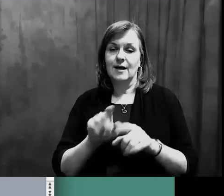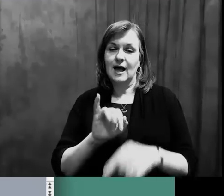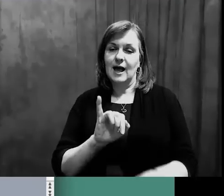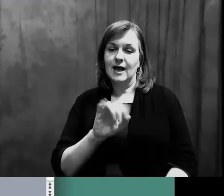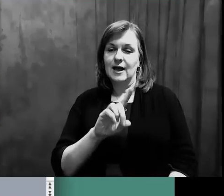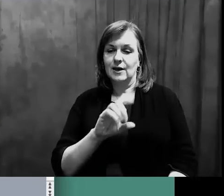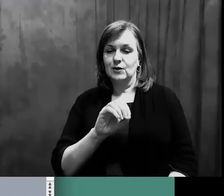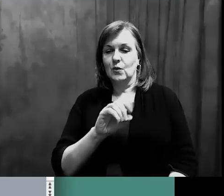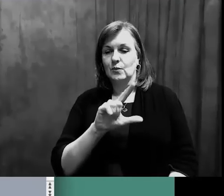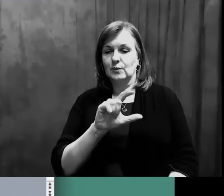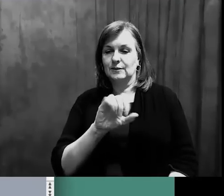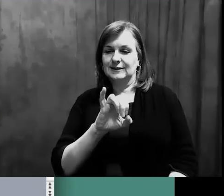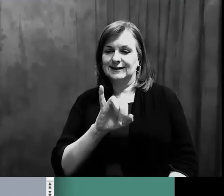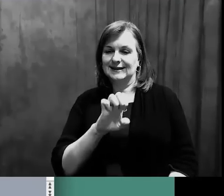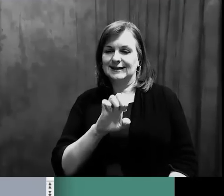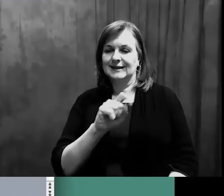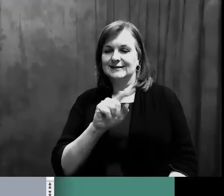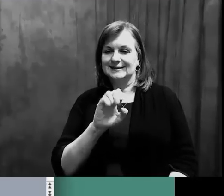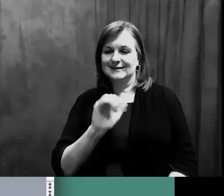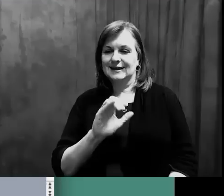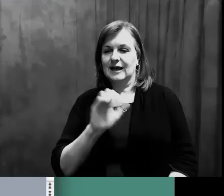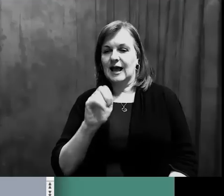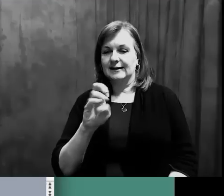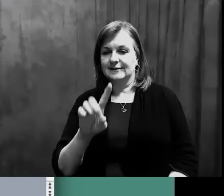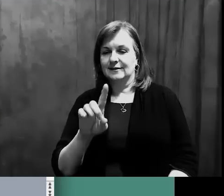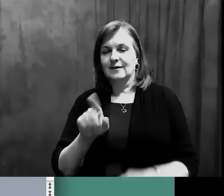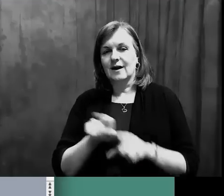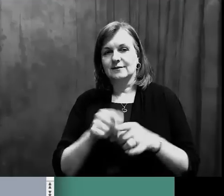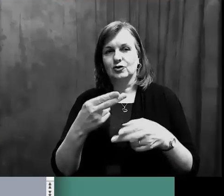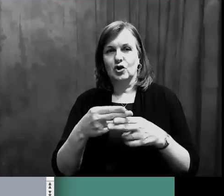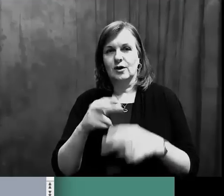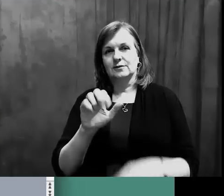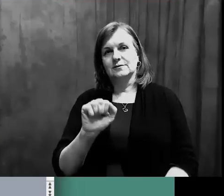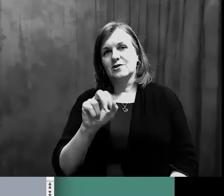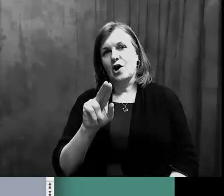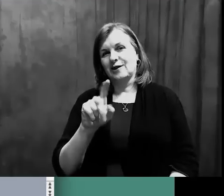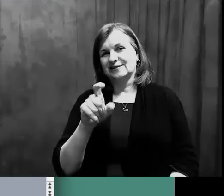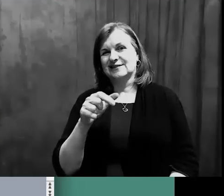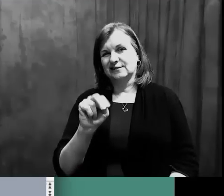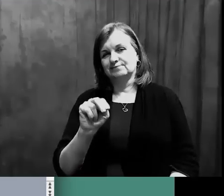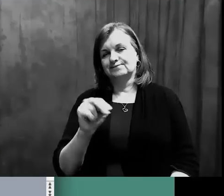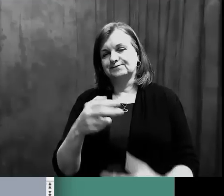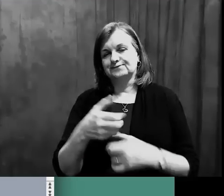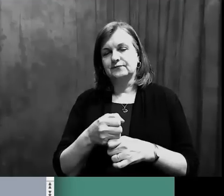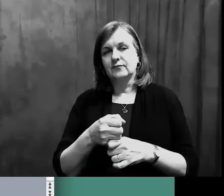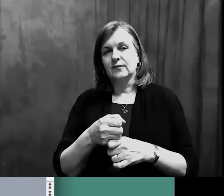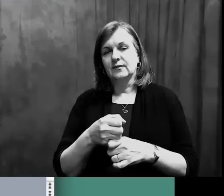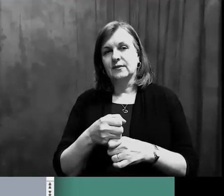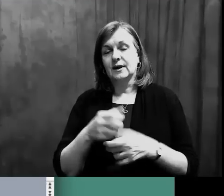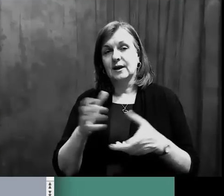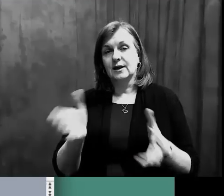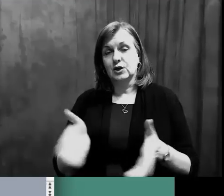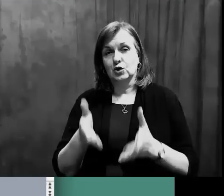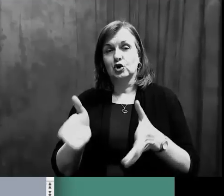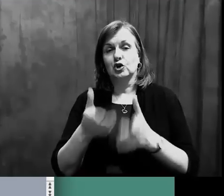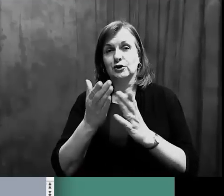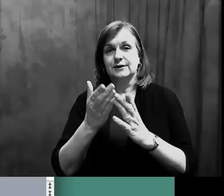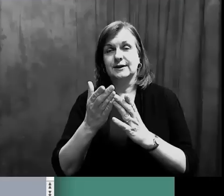IAA or idoyl acetic acid or auxin